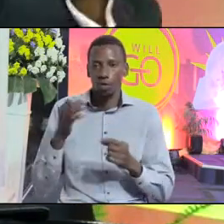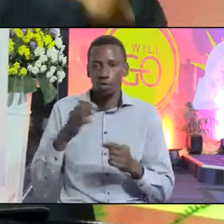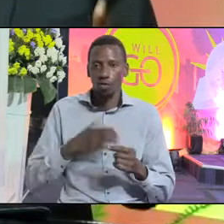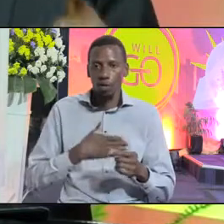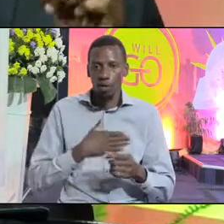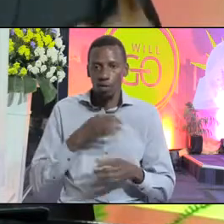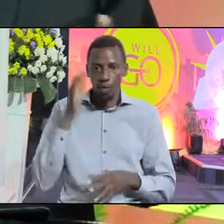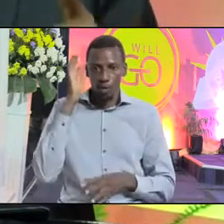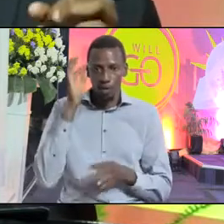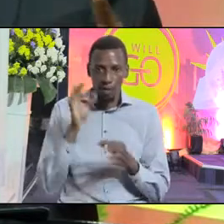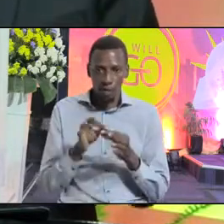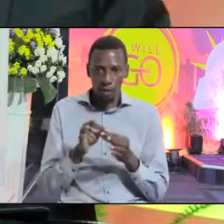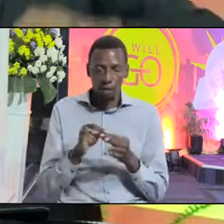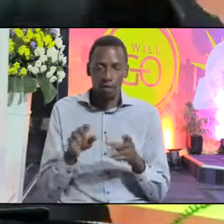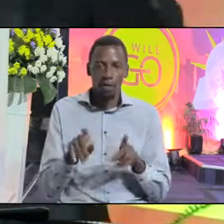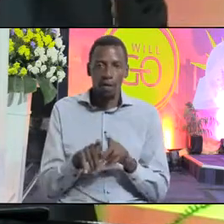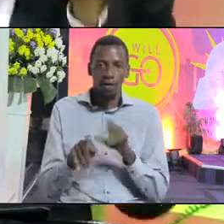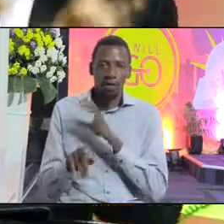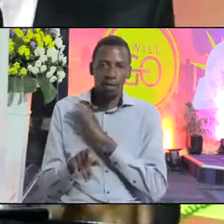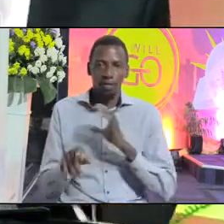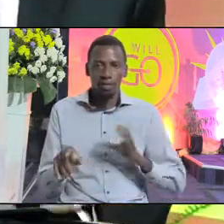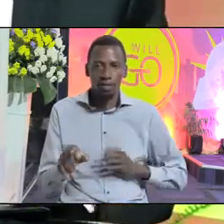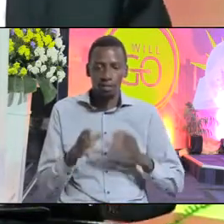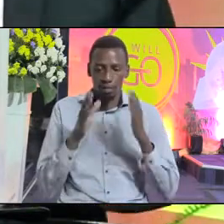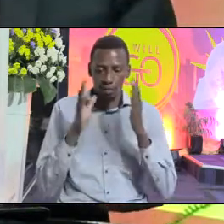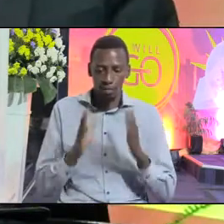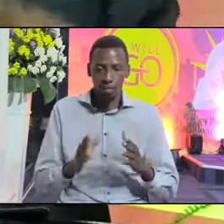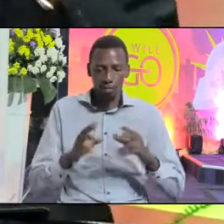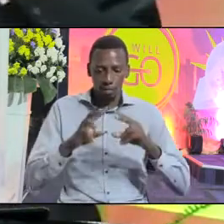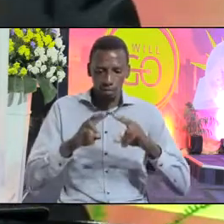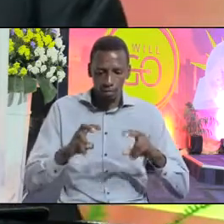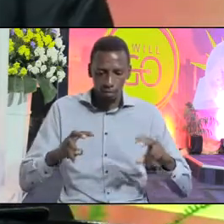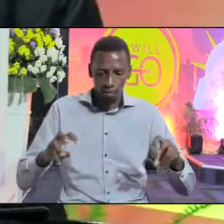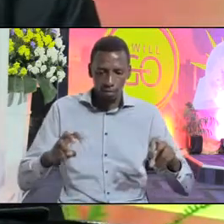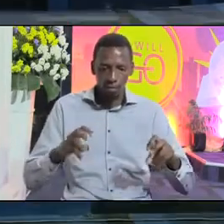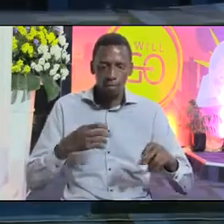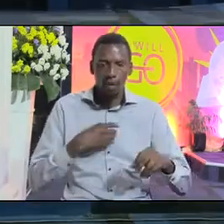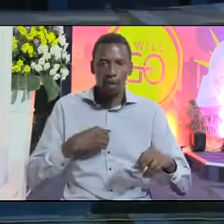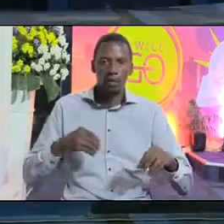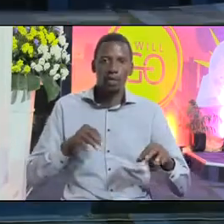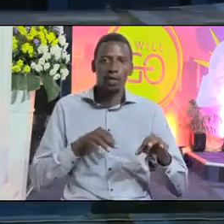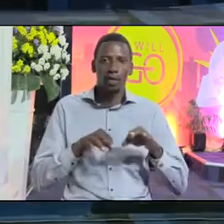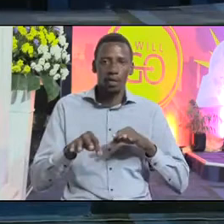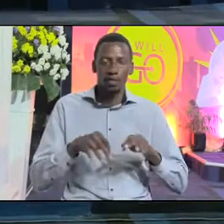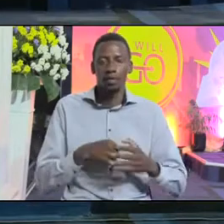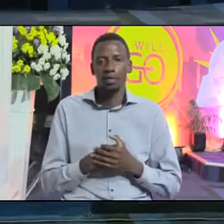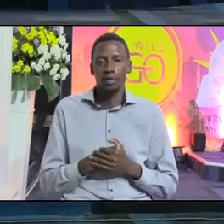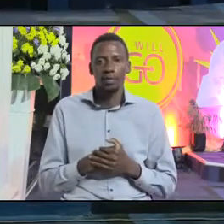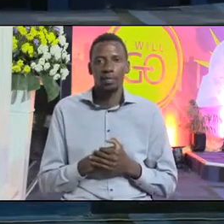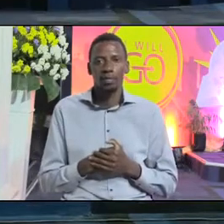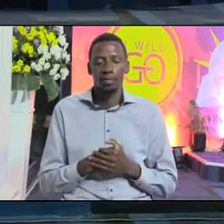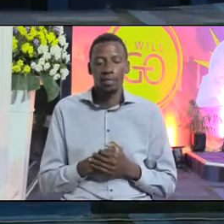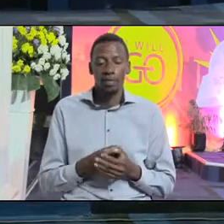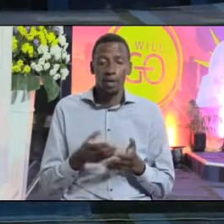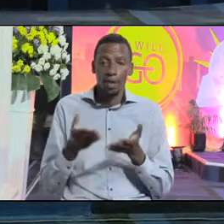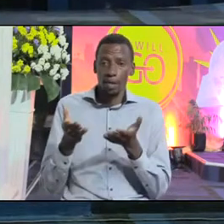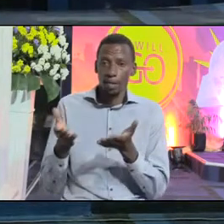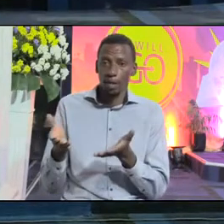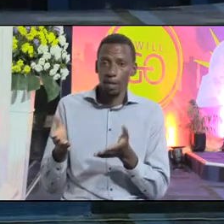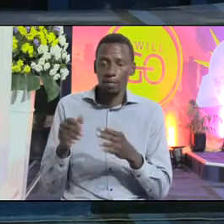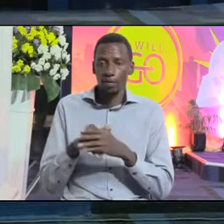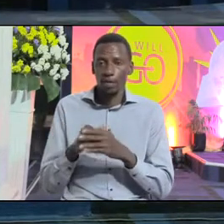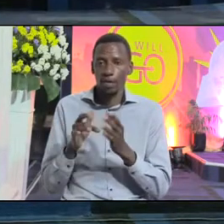as Christians are examined and defined. Here in the book